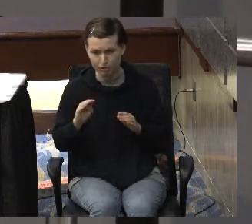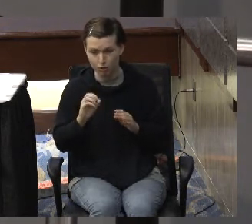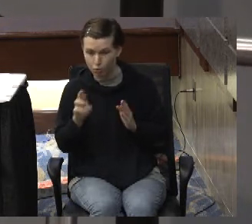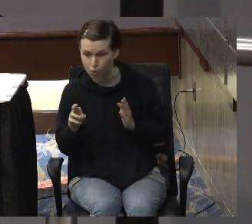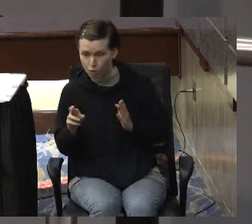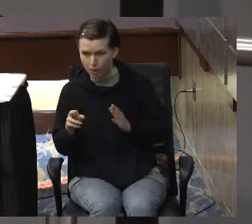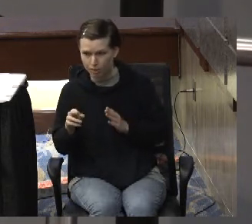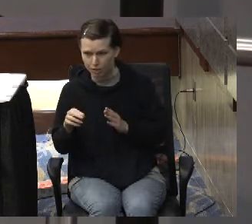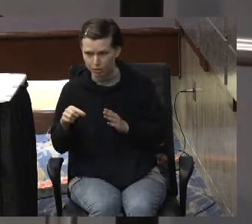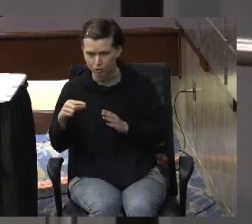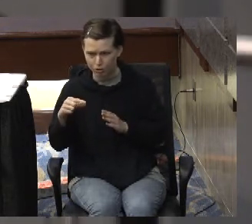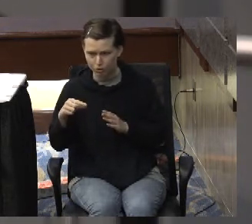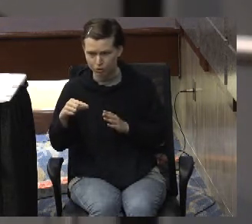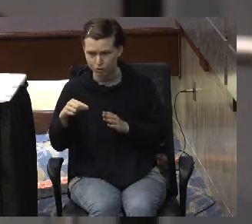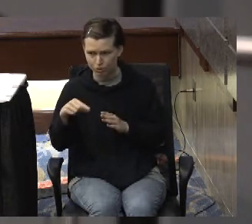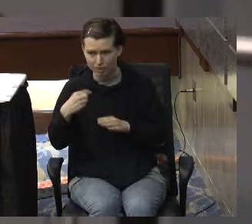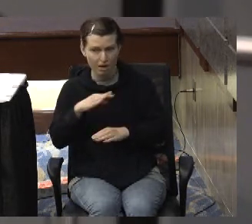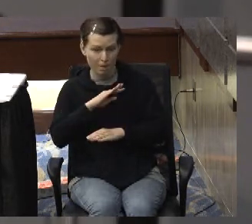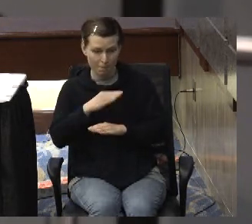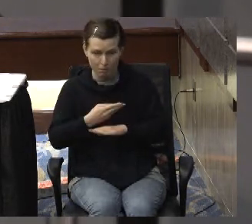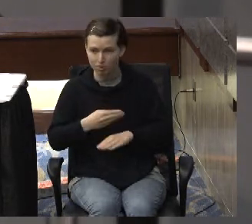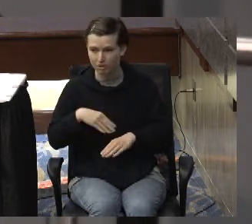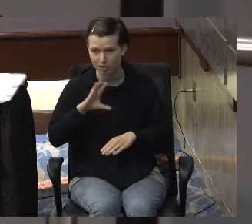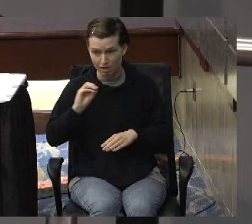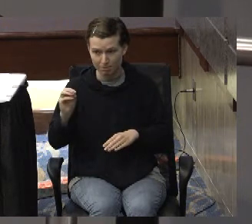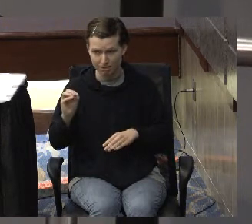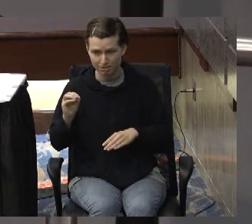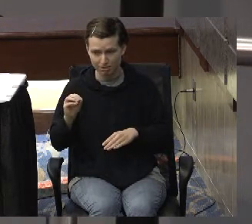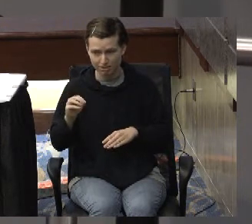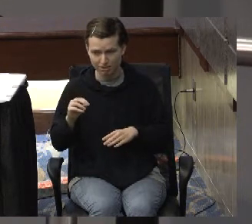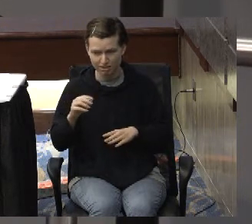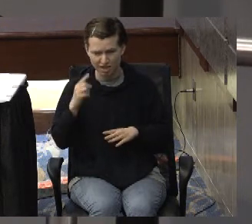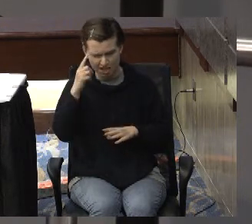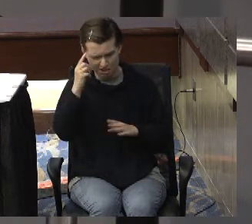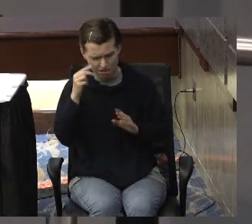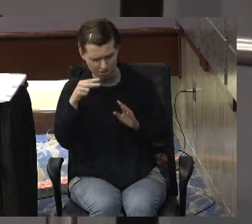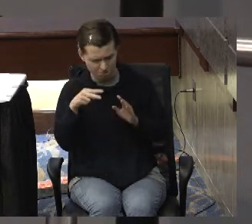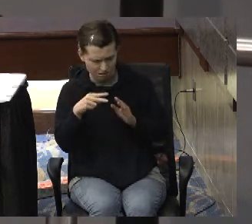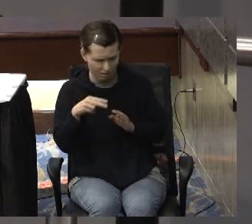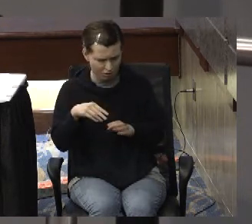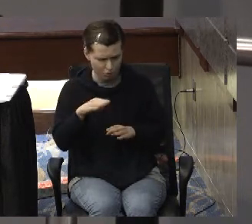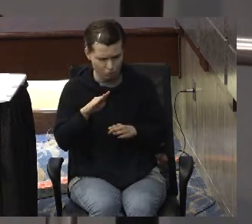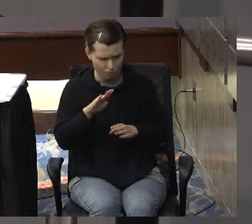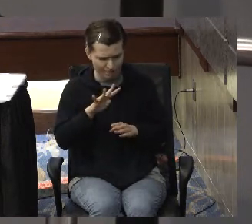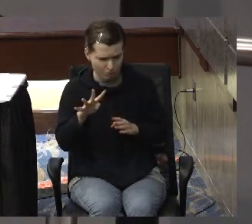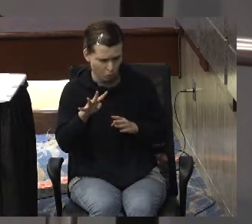for information. I think y'all are looking at 24-footers.